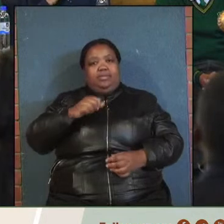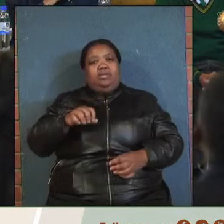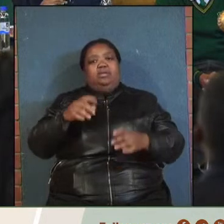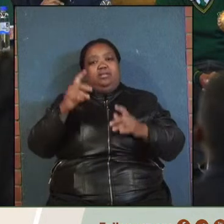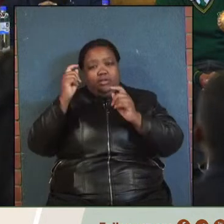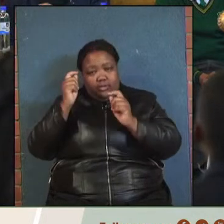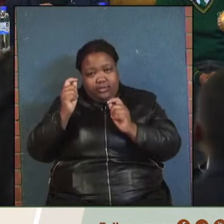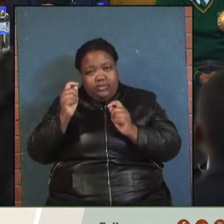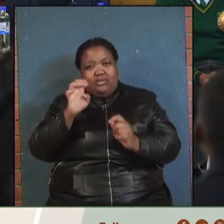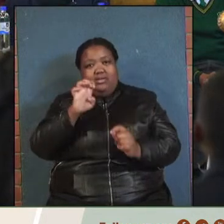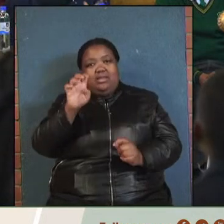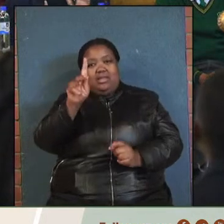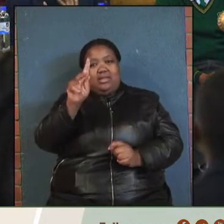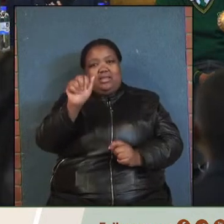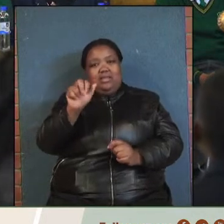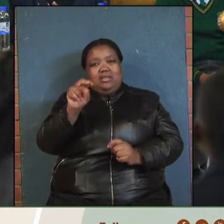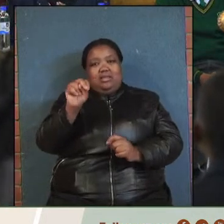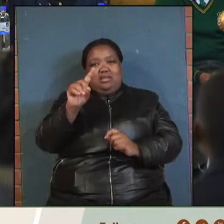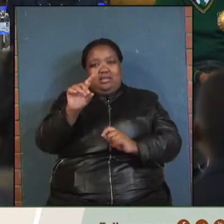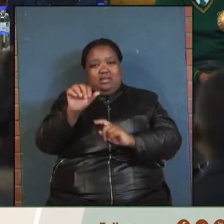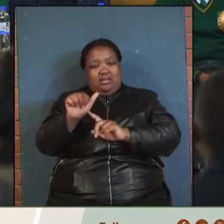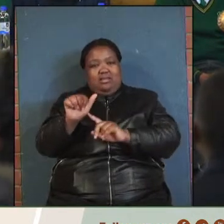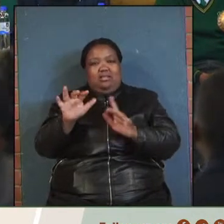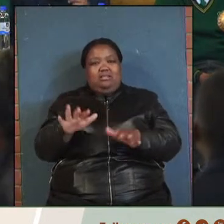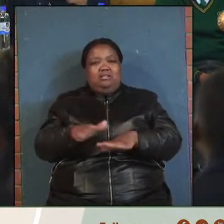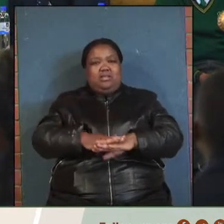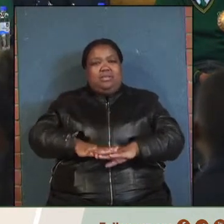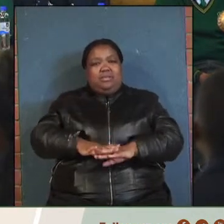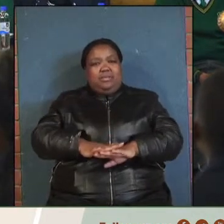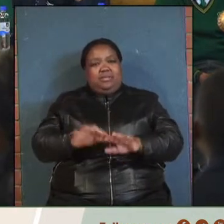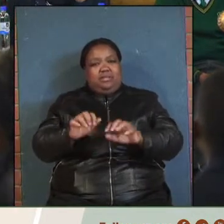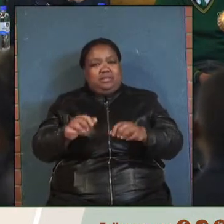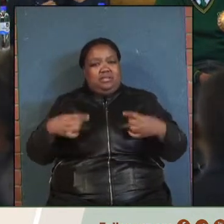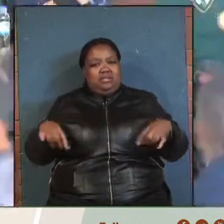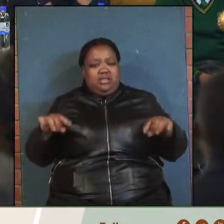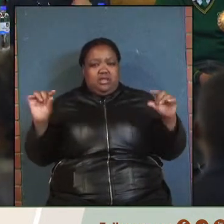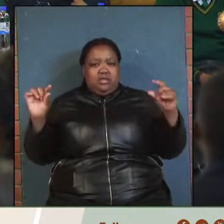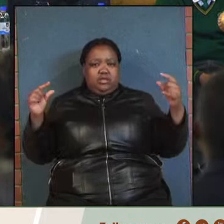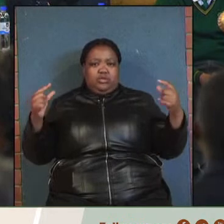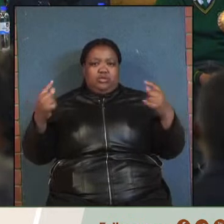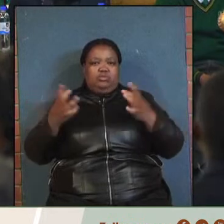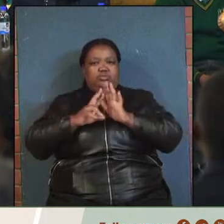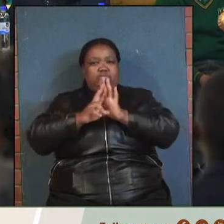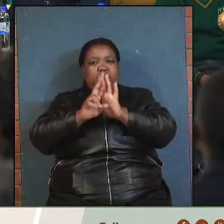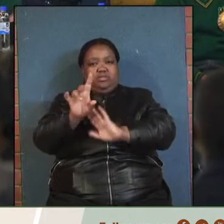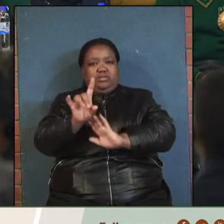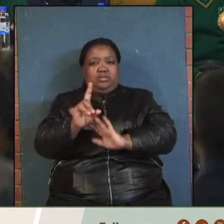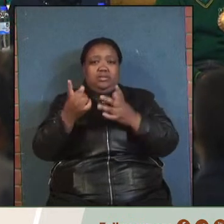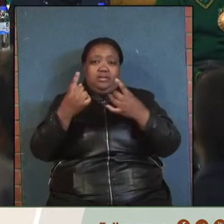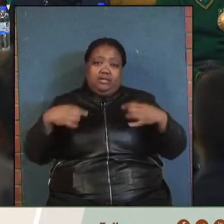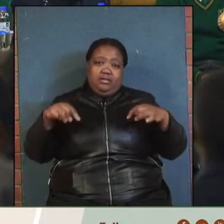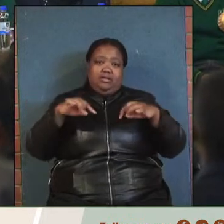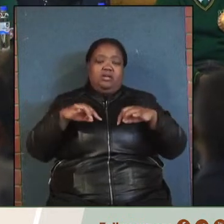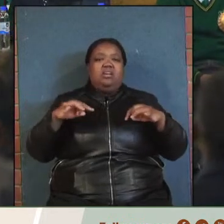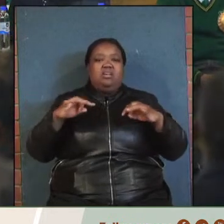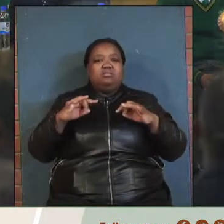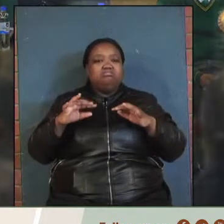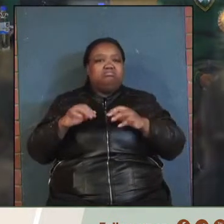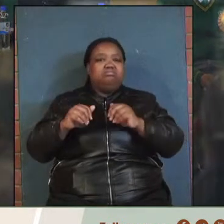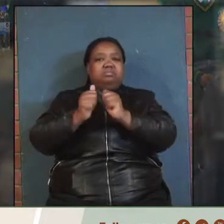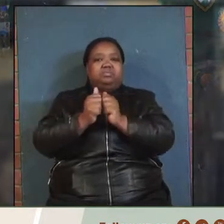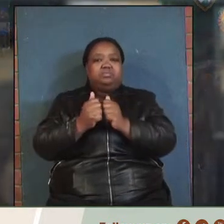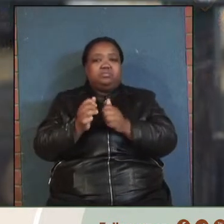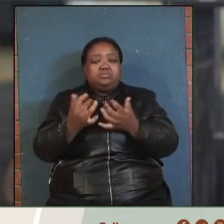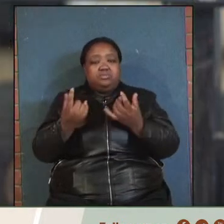be representing the basic fundamentals of what we stand for as a commission, in coalition with our motion, as well as